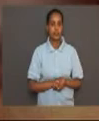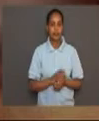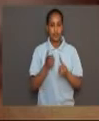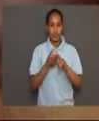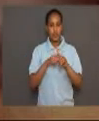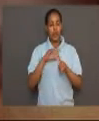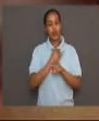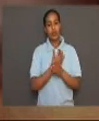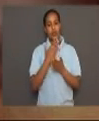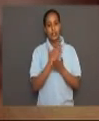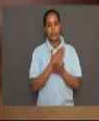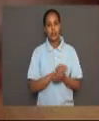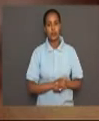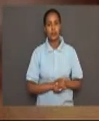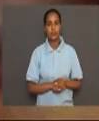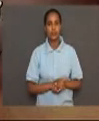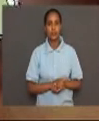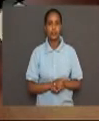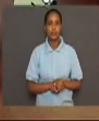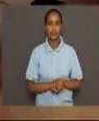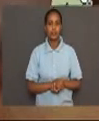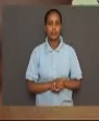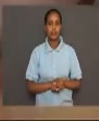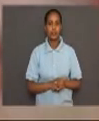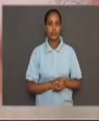Let's get back to our lesson.